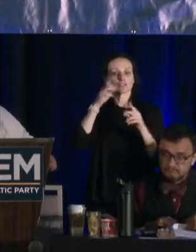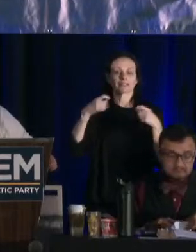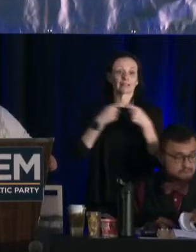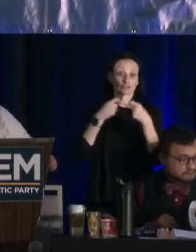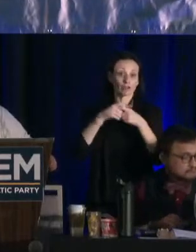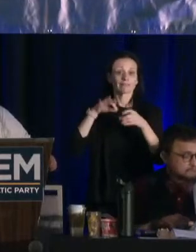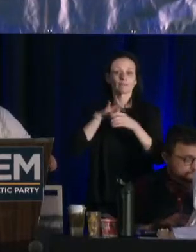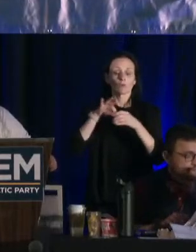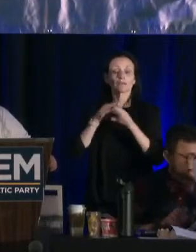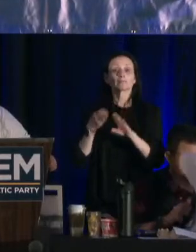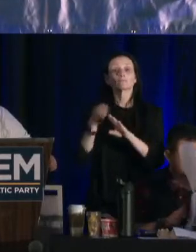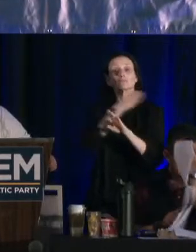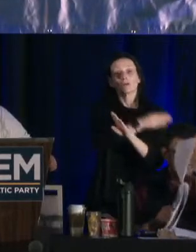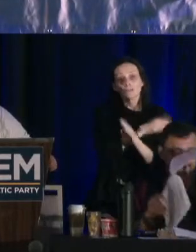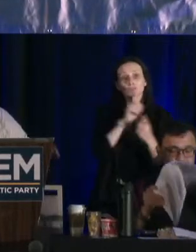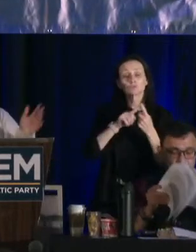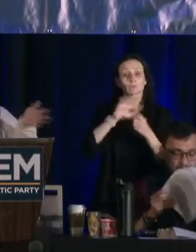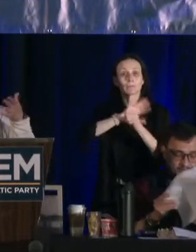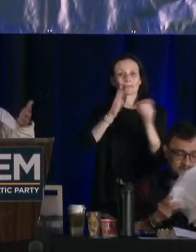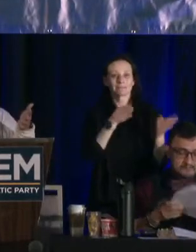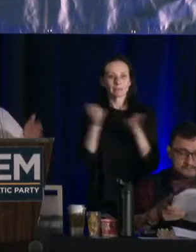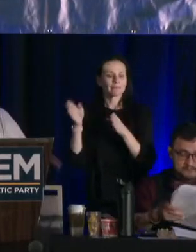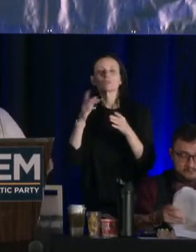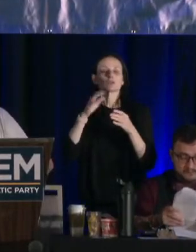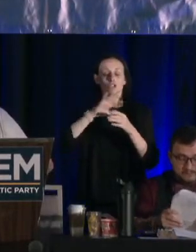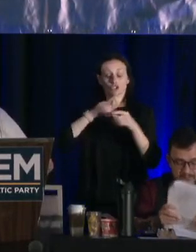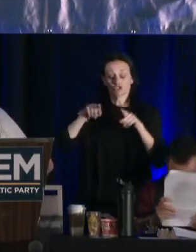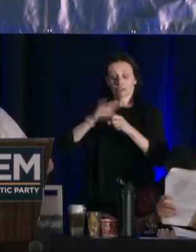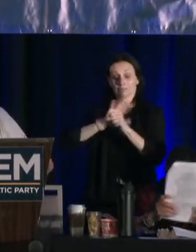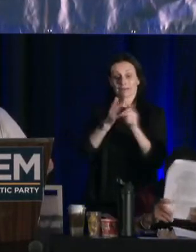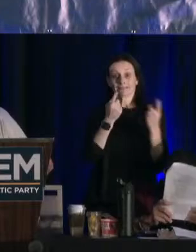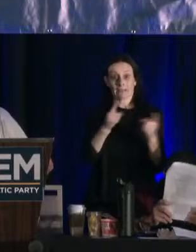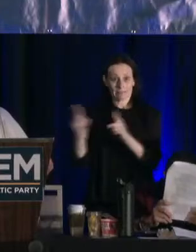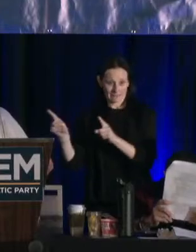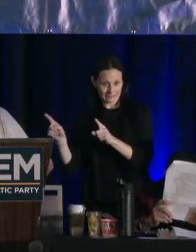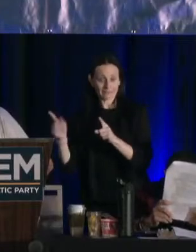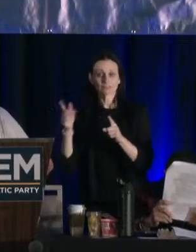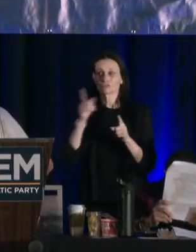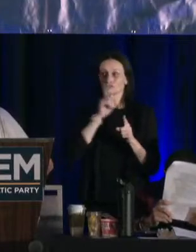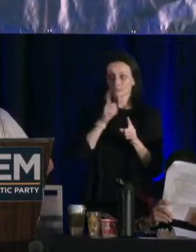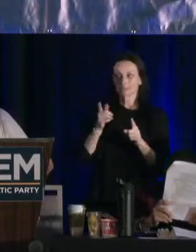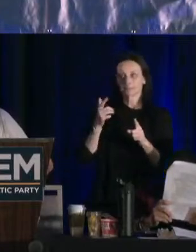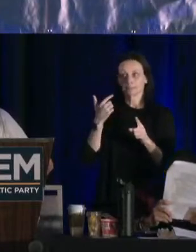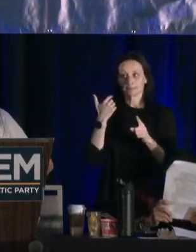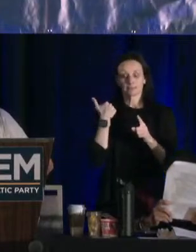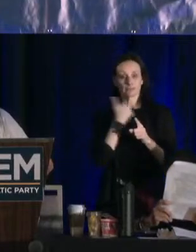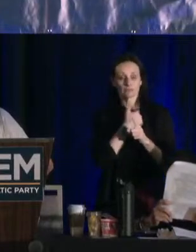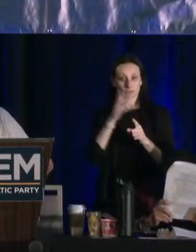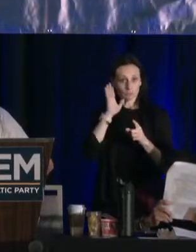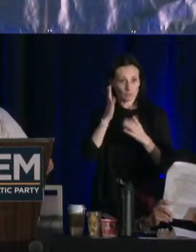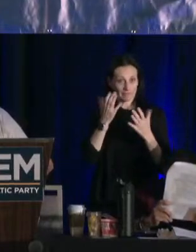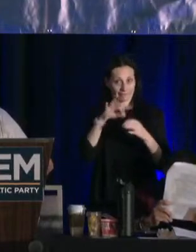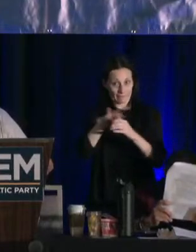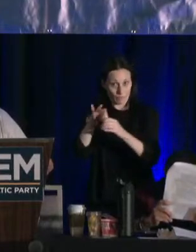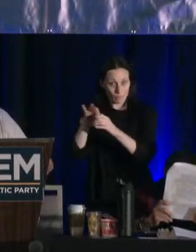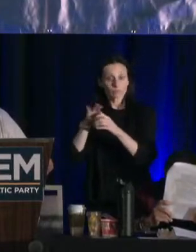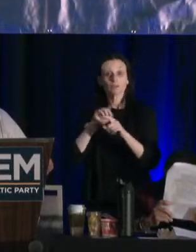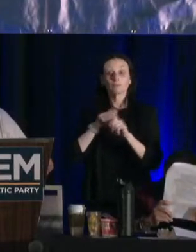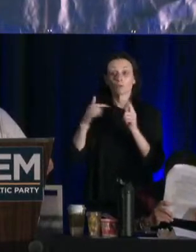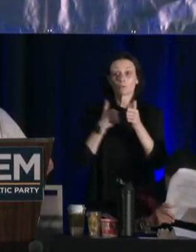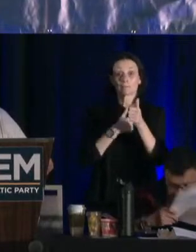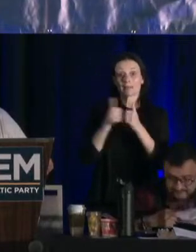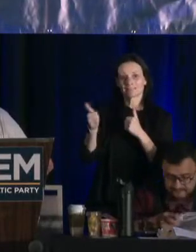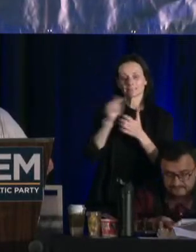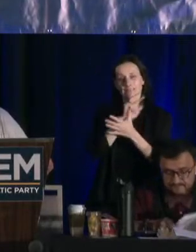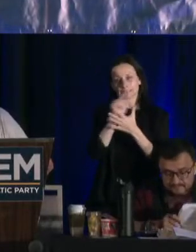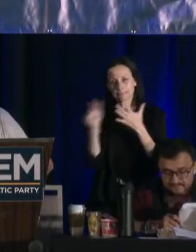voting. Prior to the pandemic, or during the pandemic, we kind of had to adapt with the times and we did electronic voting. We passed a